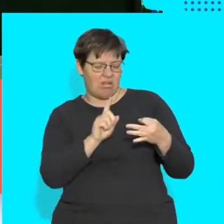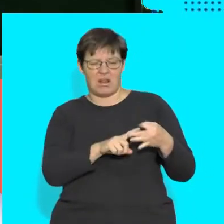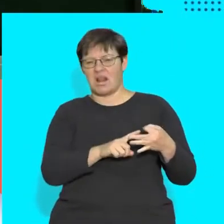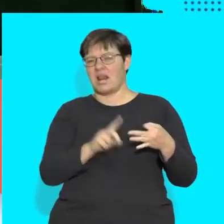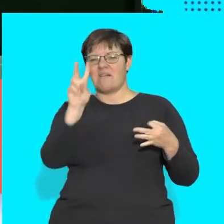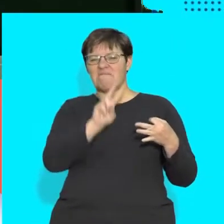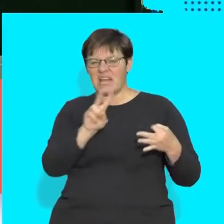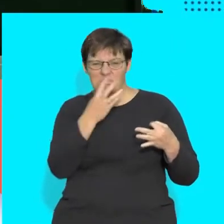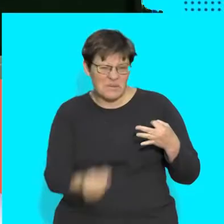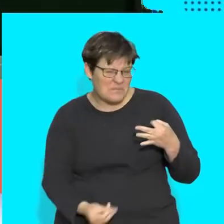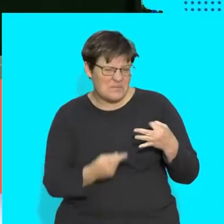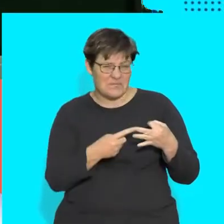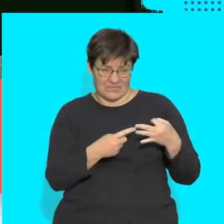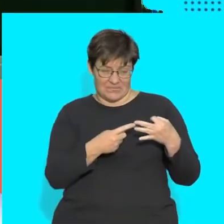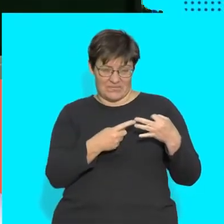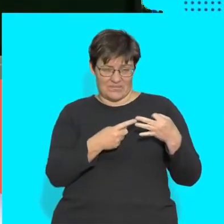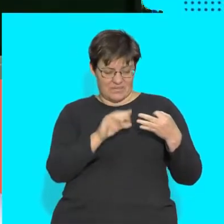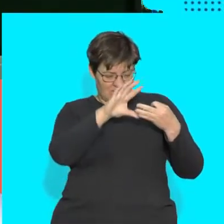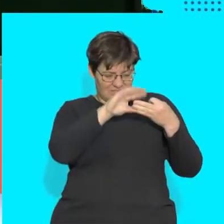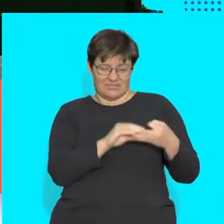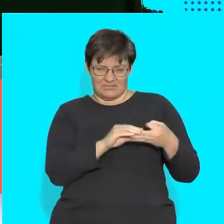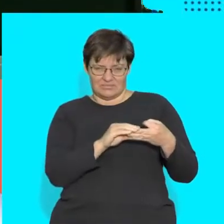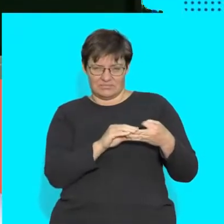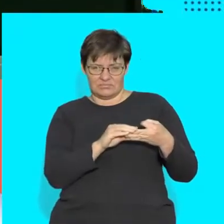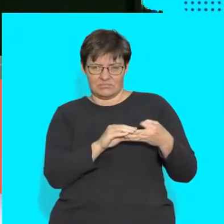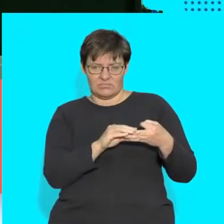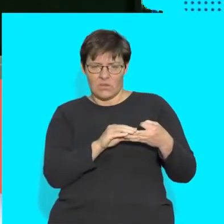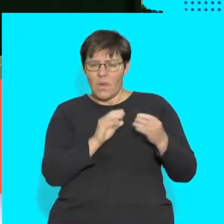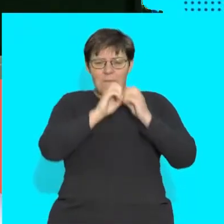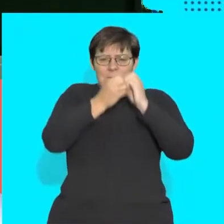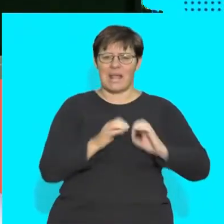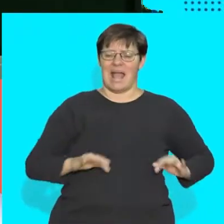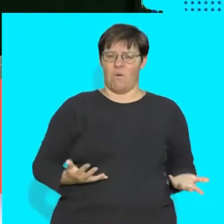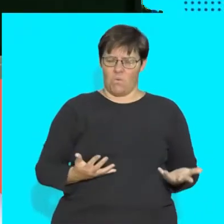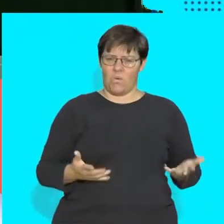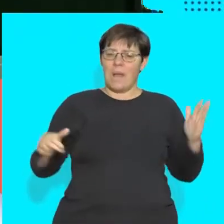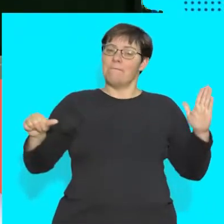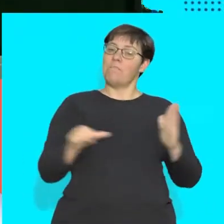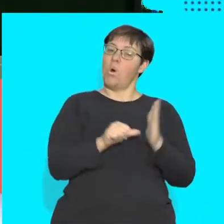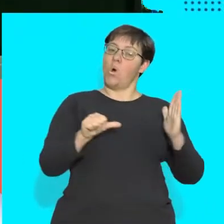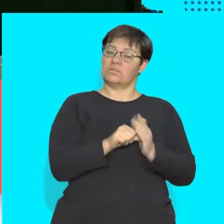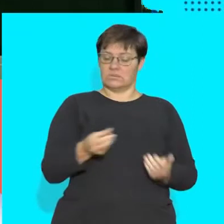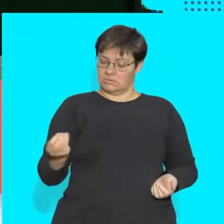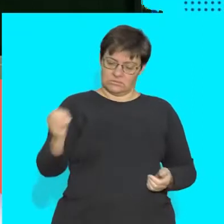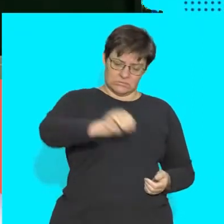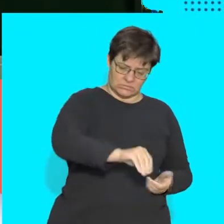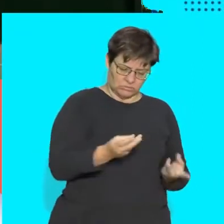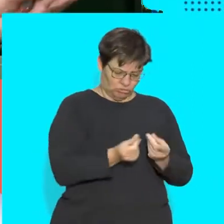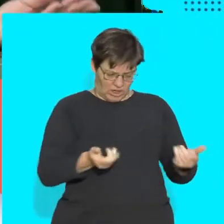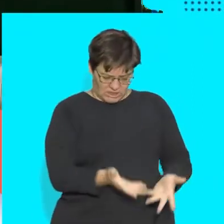maybe vitamins in. And how do I make the jelly? What is the most important part of the